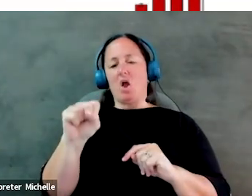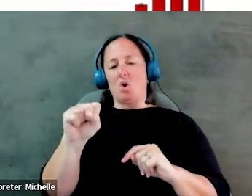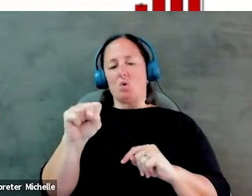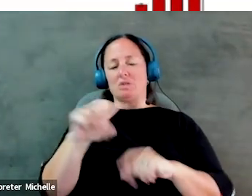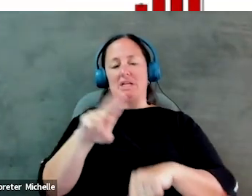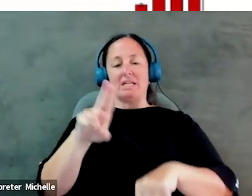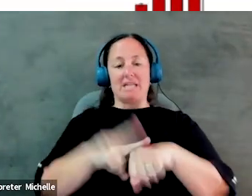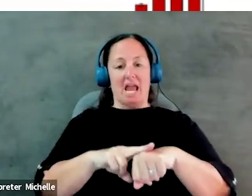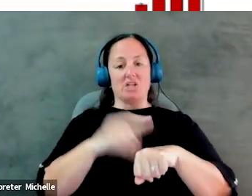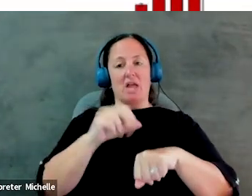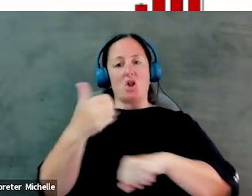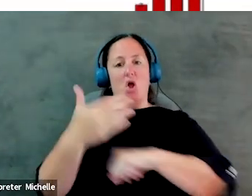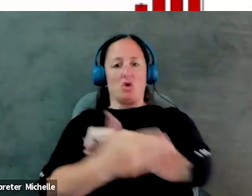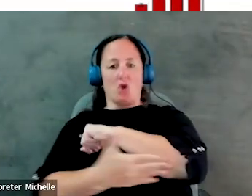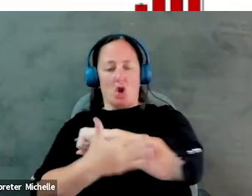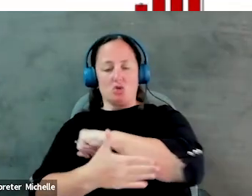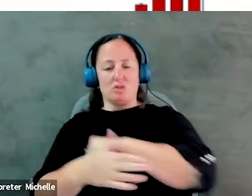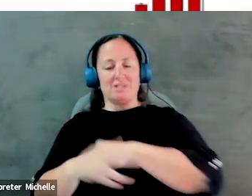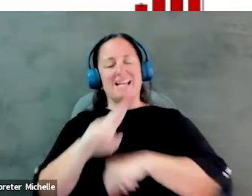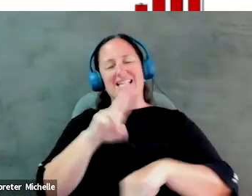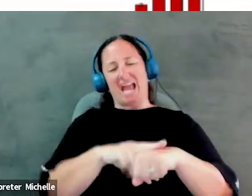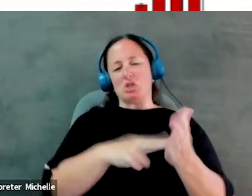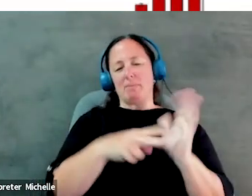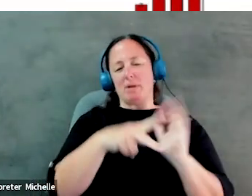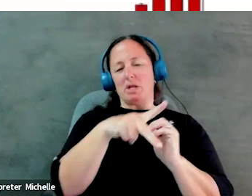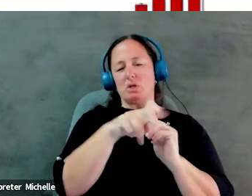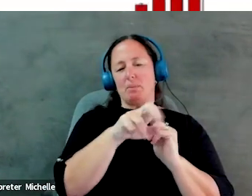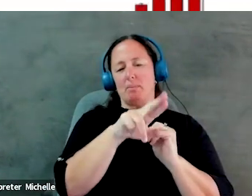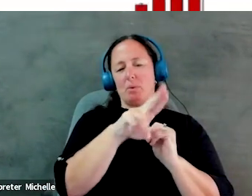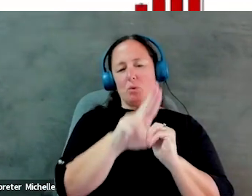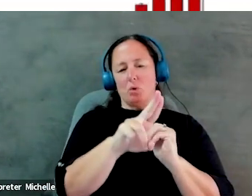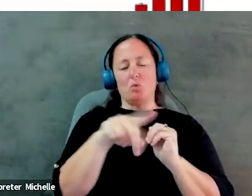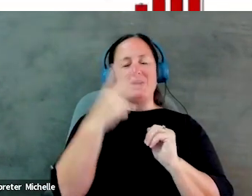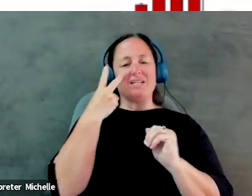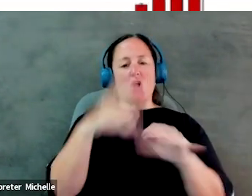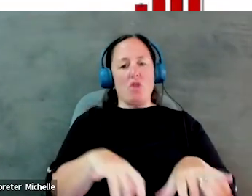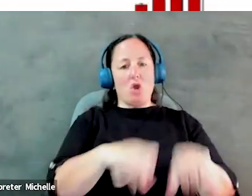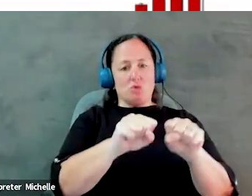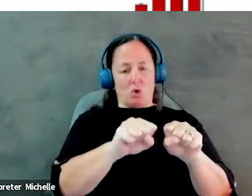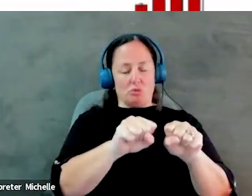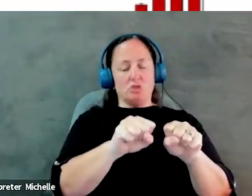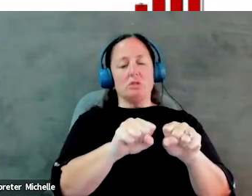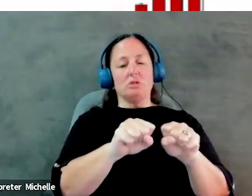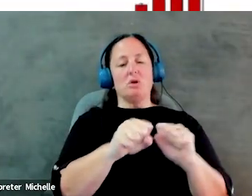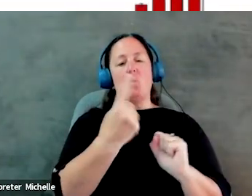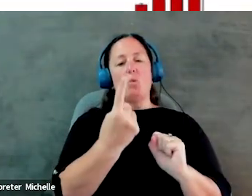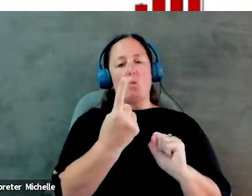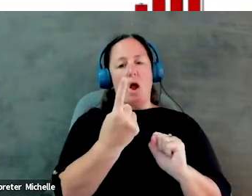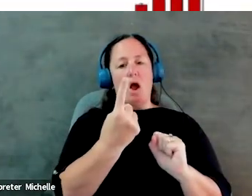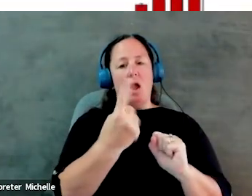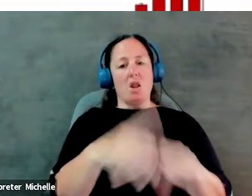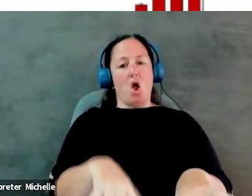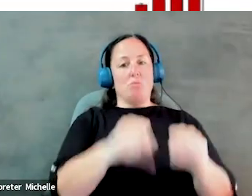clones, national and international, national in Peru, and we saw the absorption of them. There's one